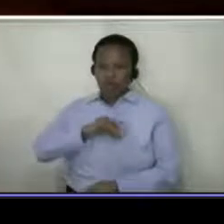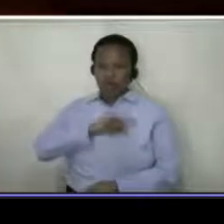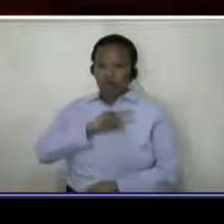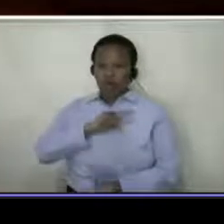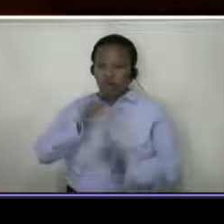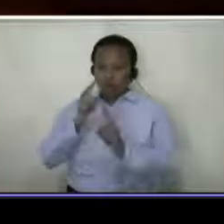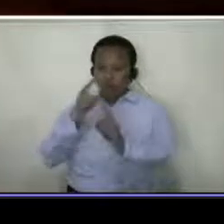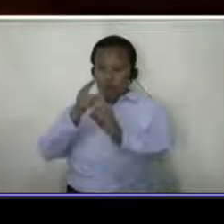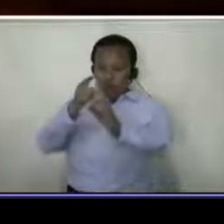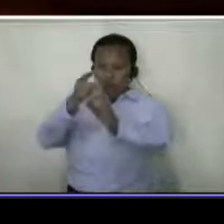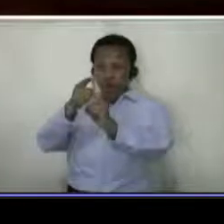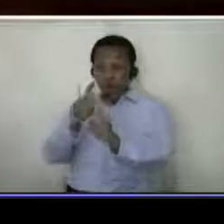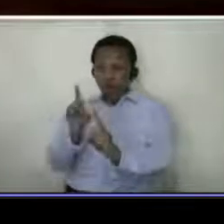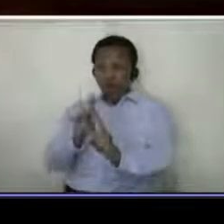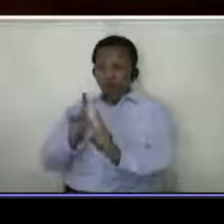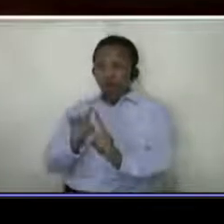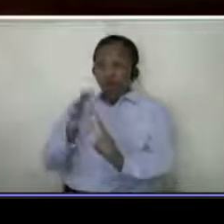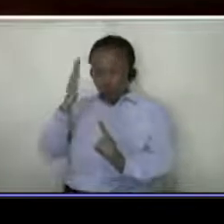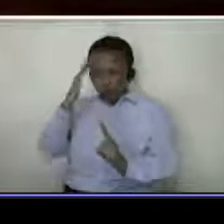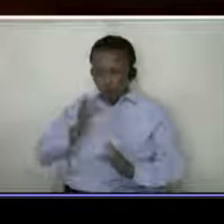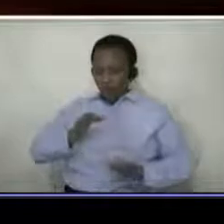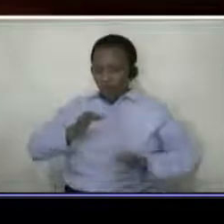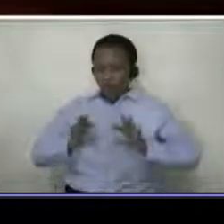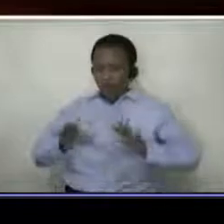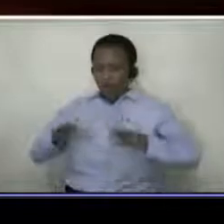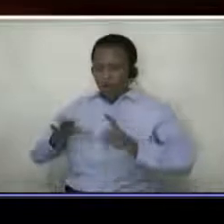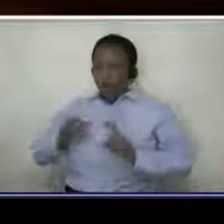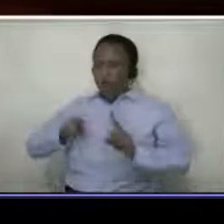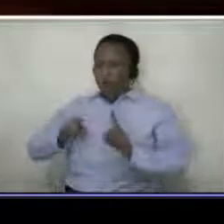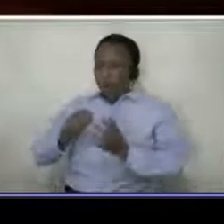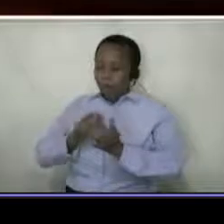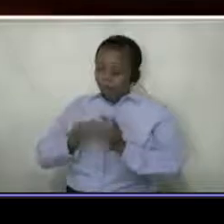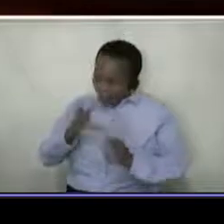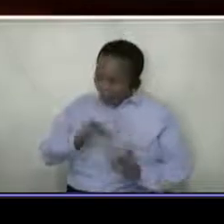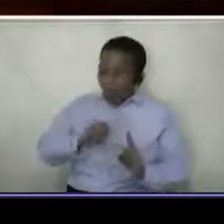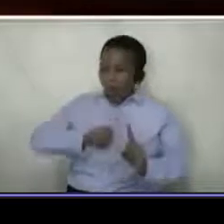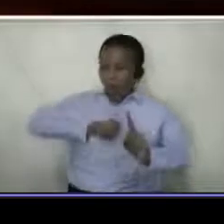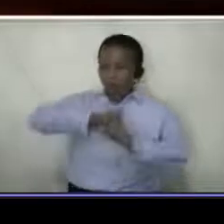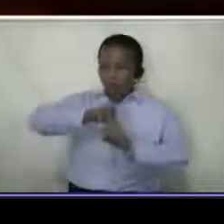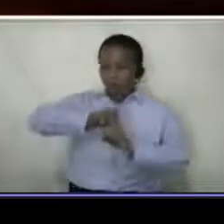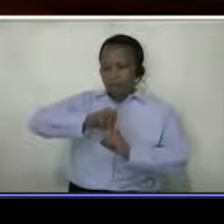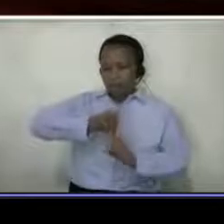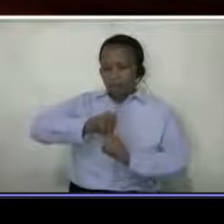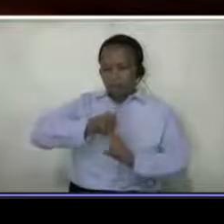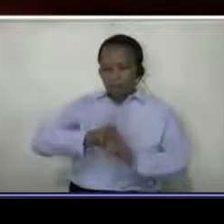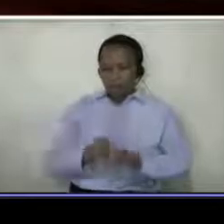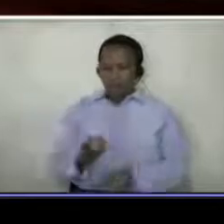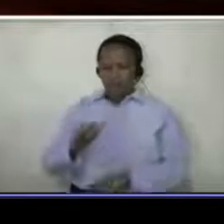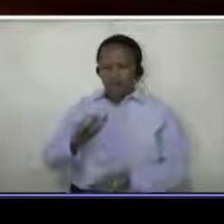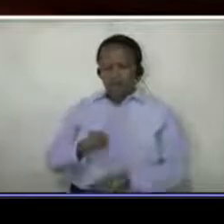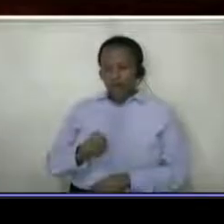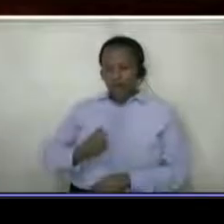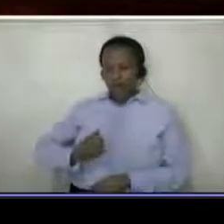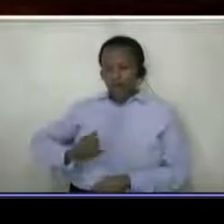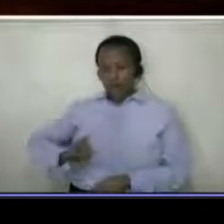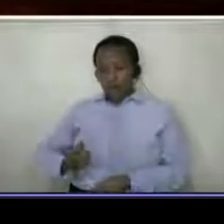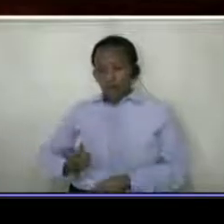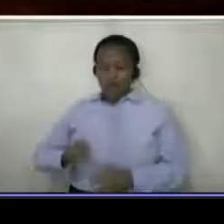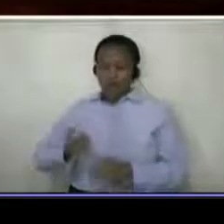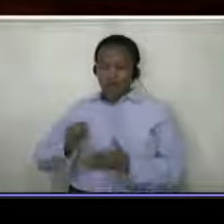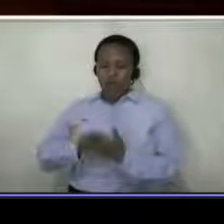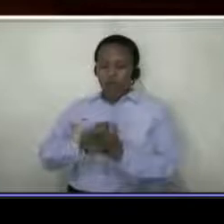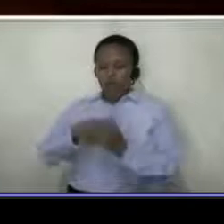parties, political parties, pursue. The 2021 local government elections resulted in 66